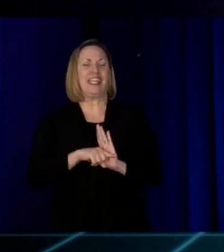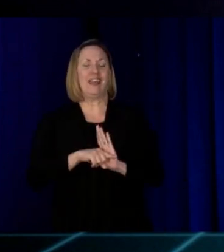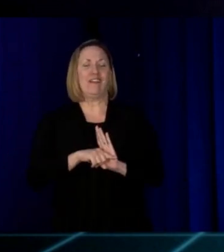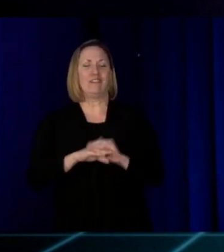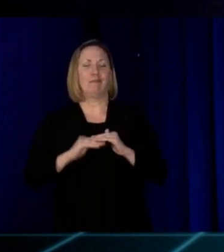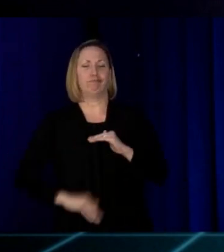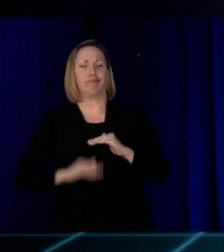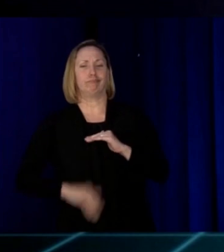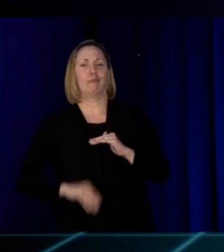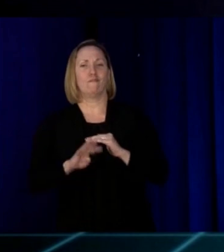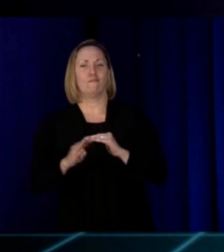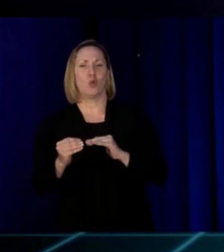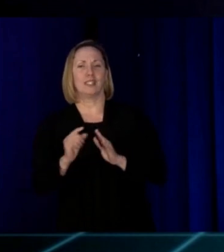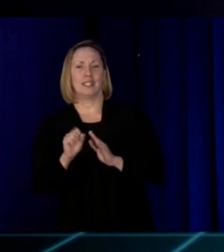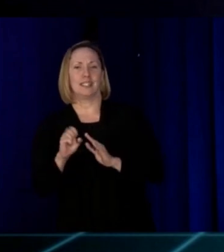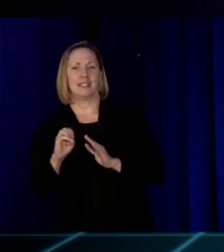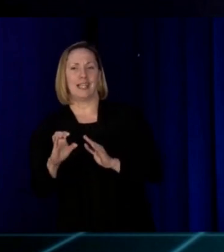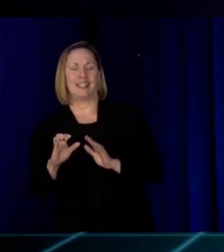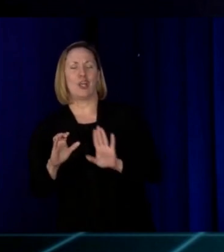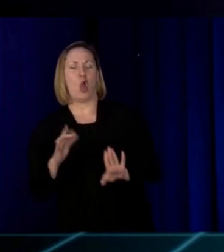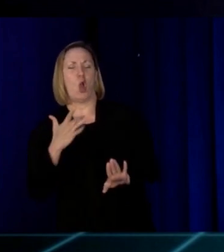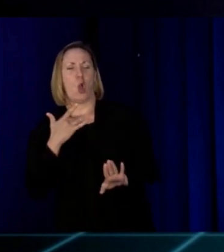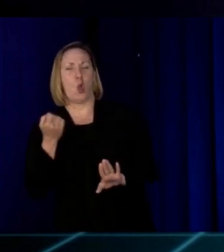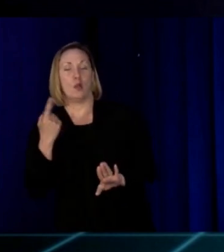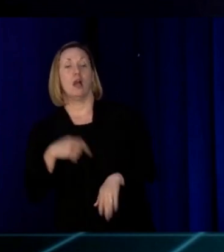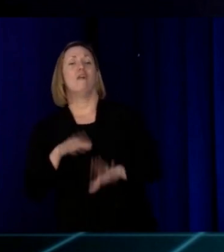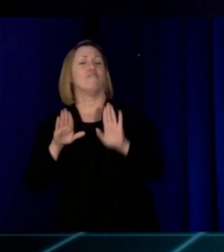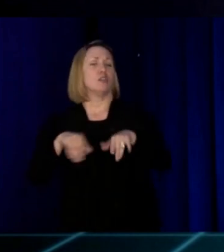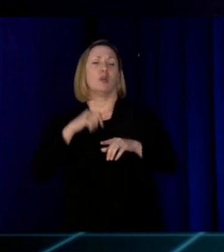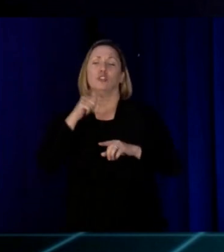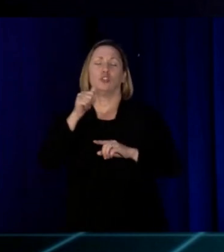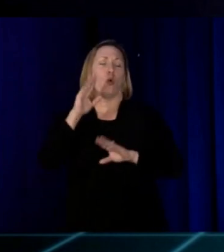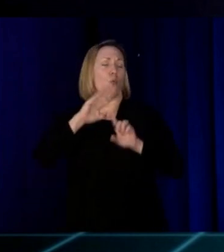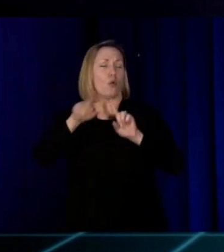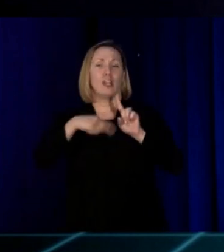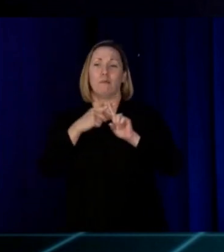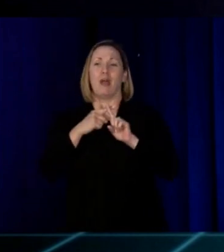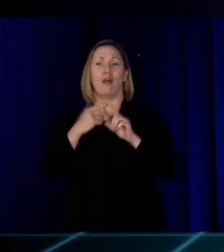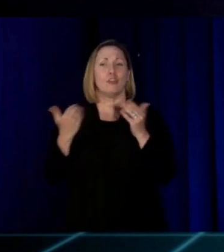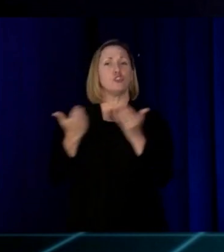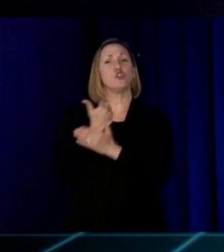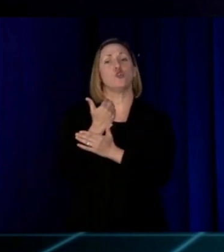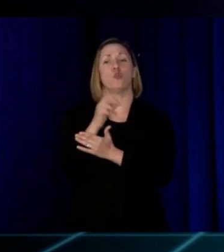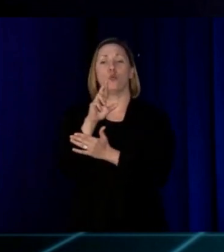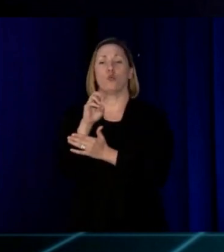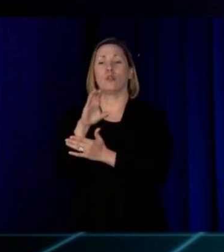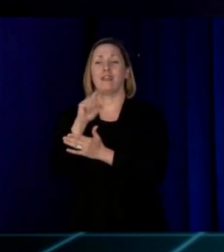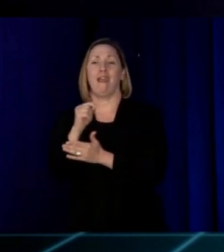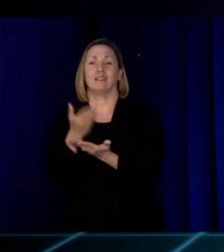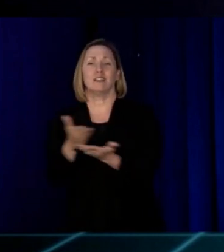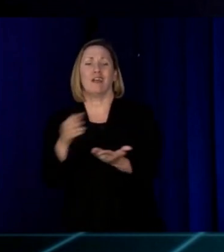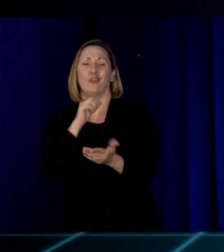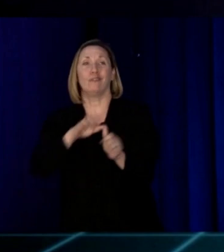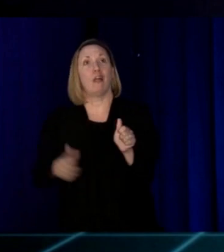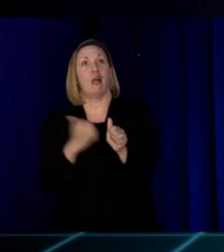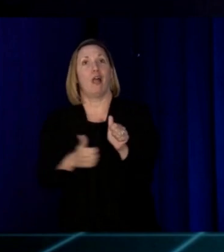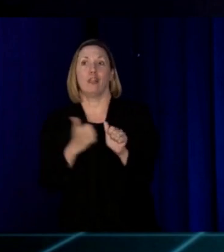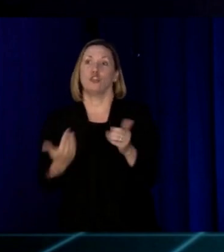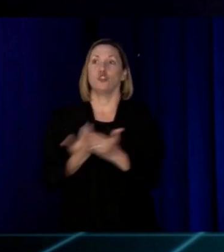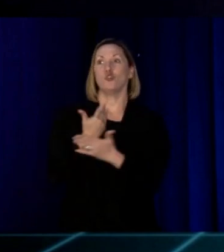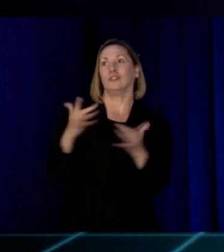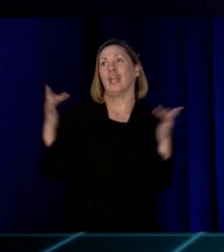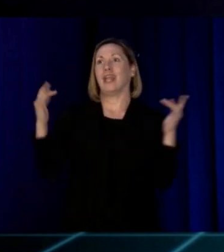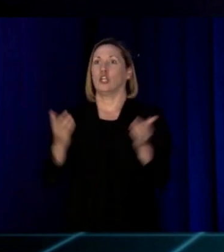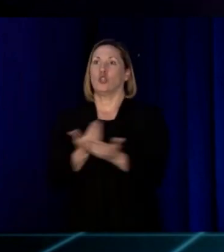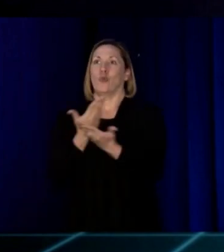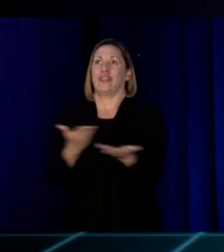Okay. First of all, don't worry about the cutting edge React stuff. You know, you don't have to be chasing every new shiny feature of